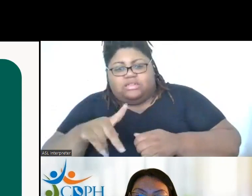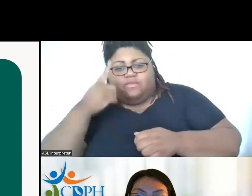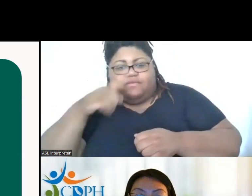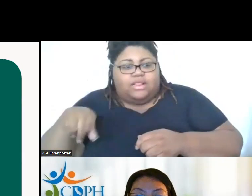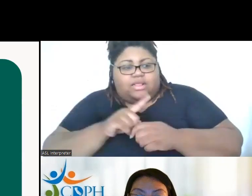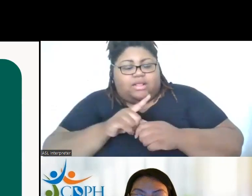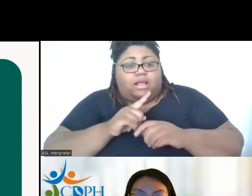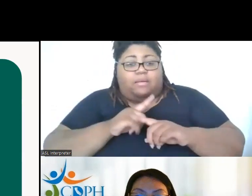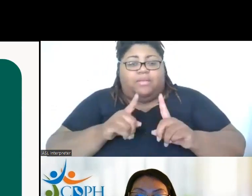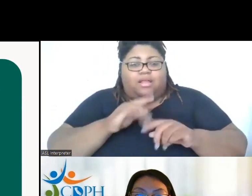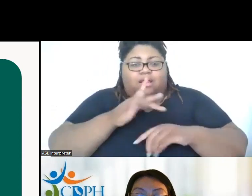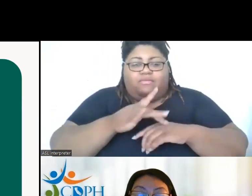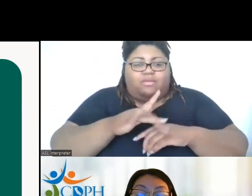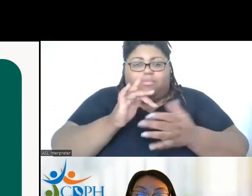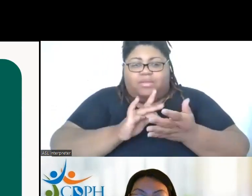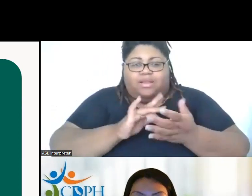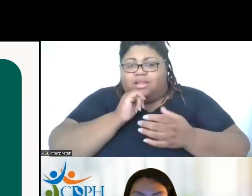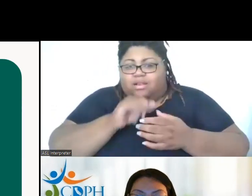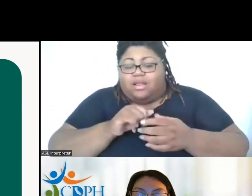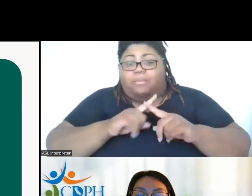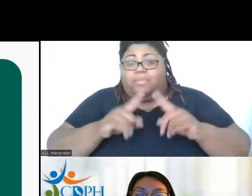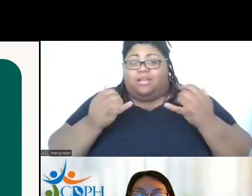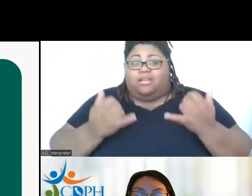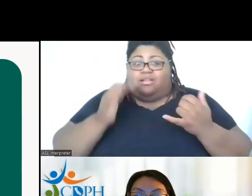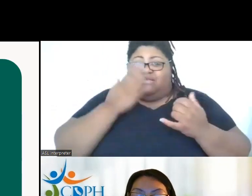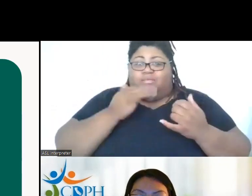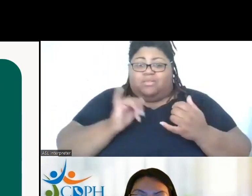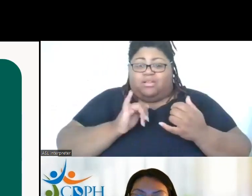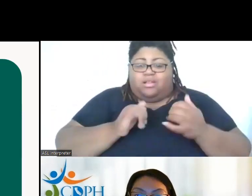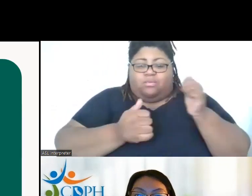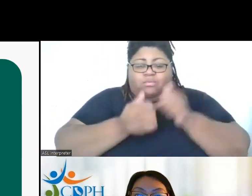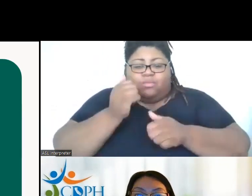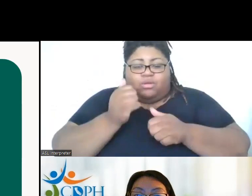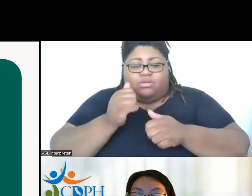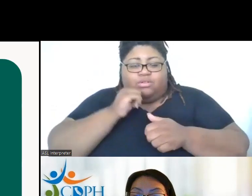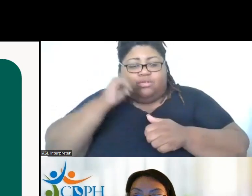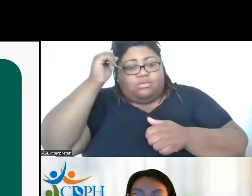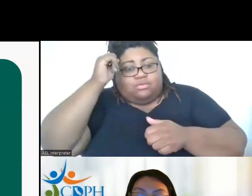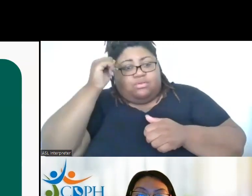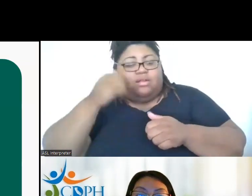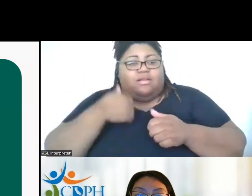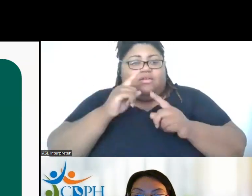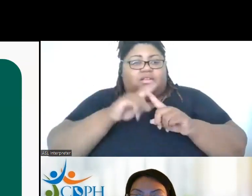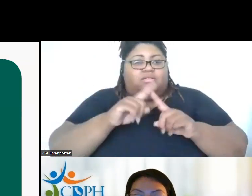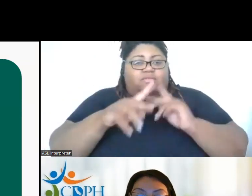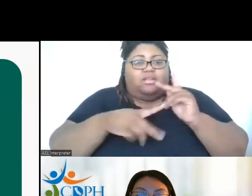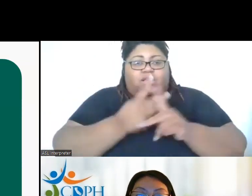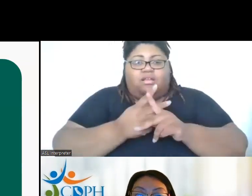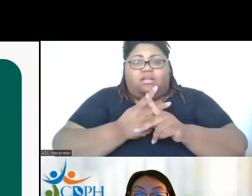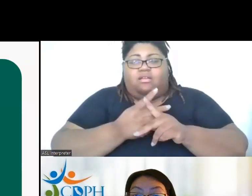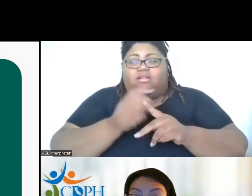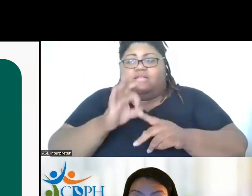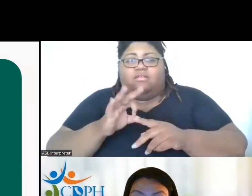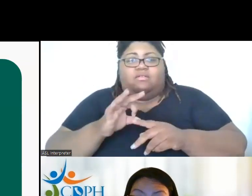turns out that those who are high risk, that's most adults. It includes common conditions like diabetes,